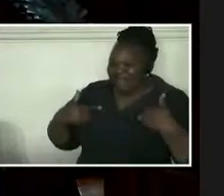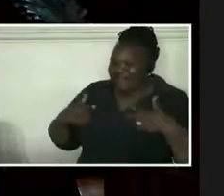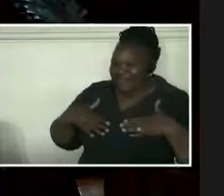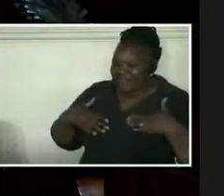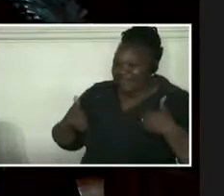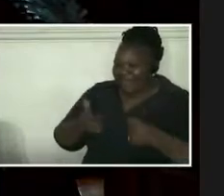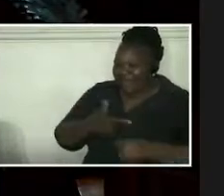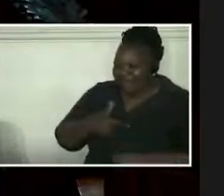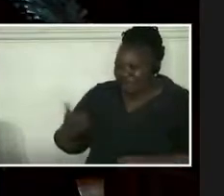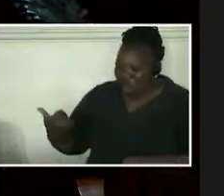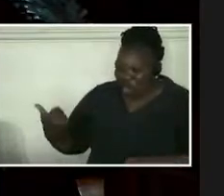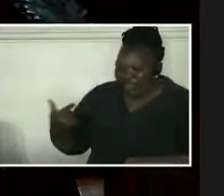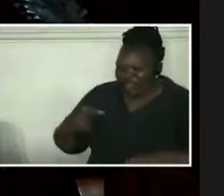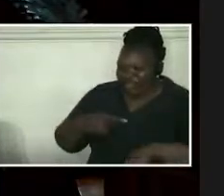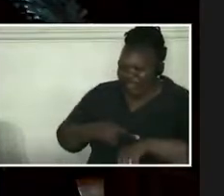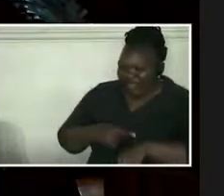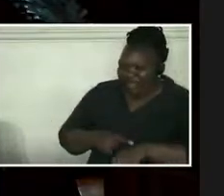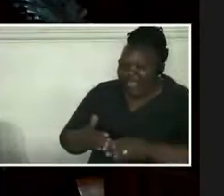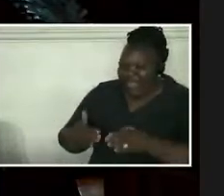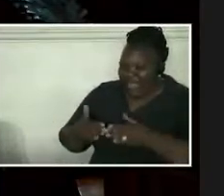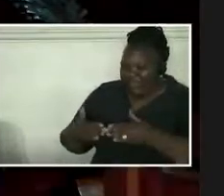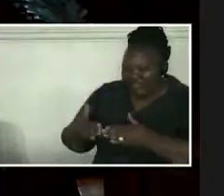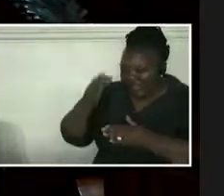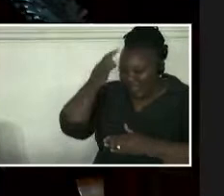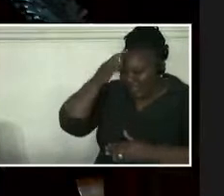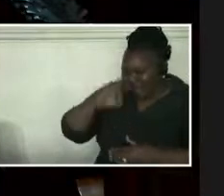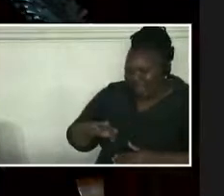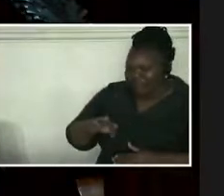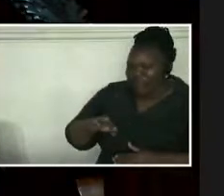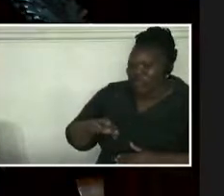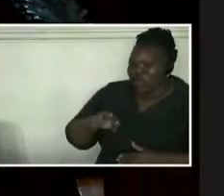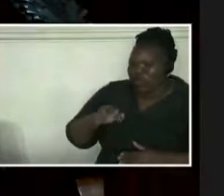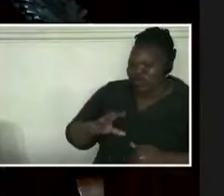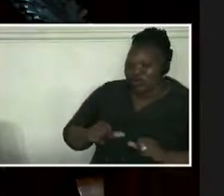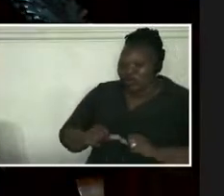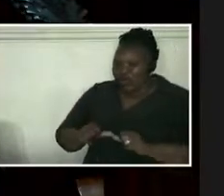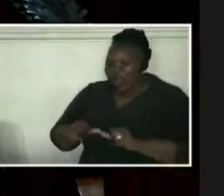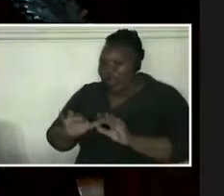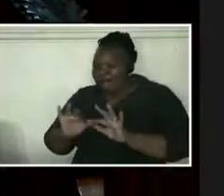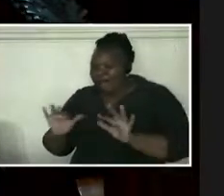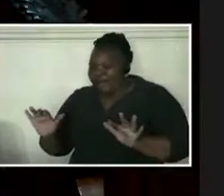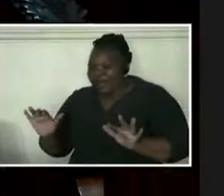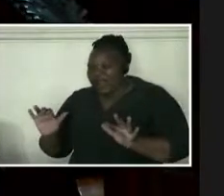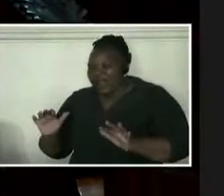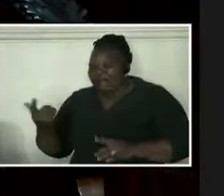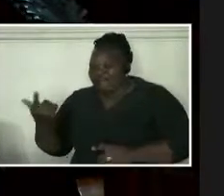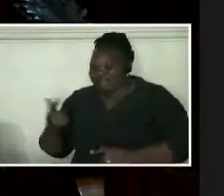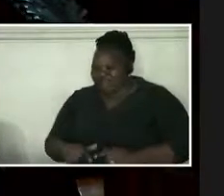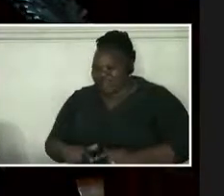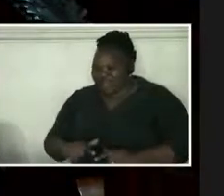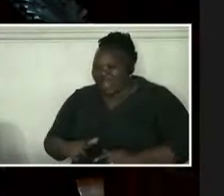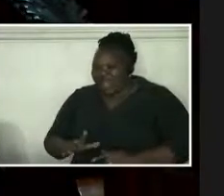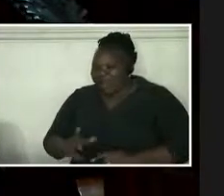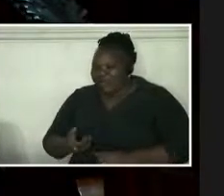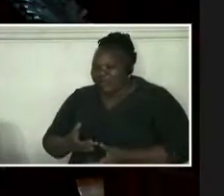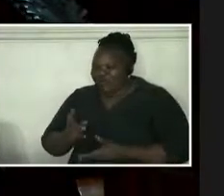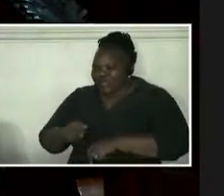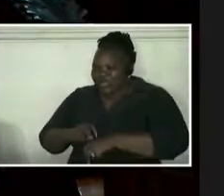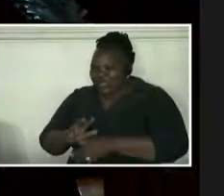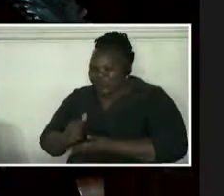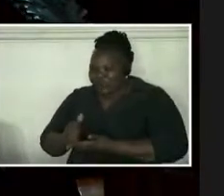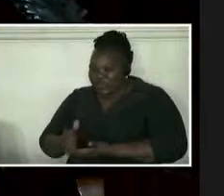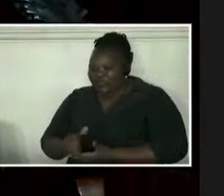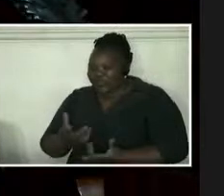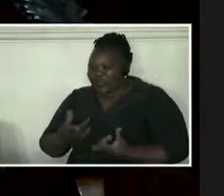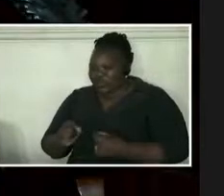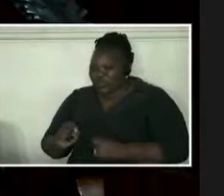on patient care as a current government we always put ourselves in the shoes of the people who come to our facilities to seek medical assistance we do